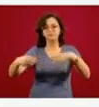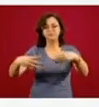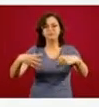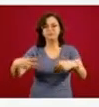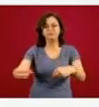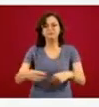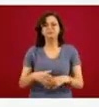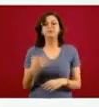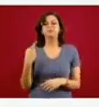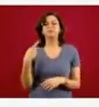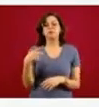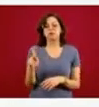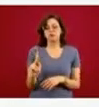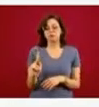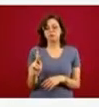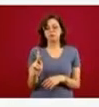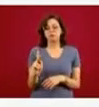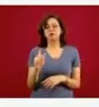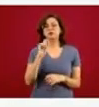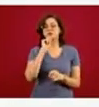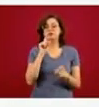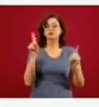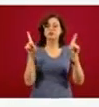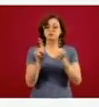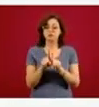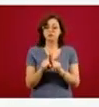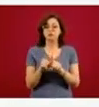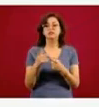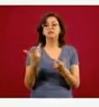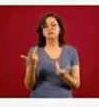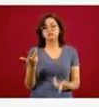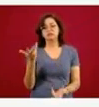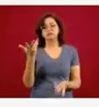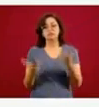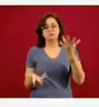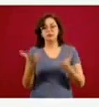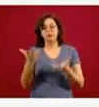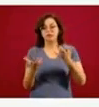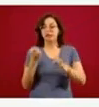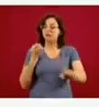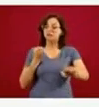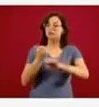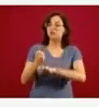have been observing that Mexico City continues to lead the way,